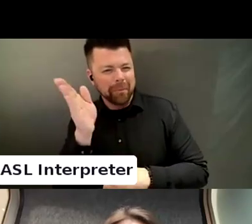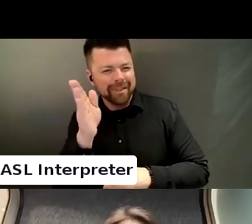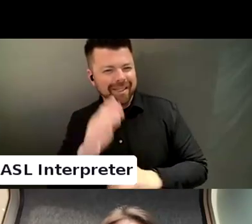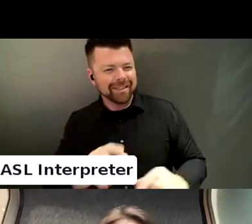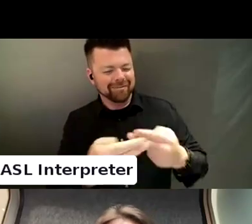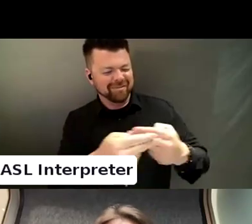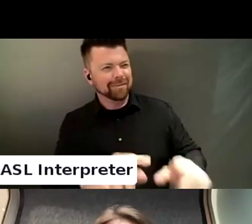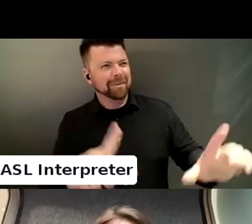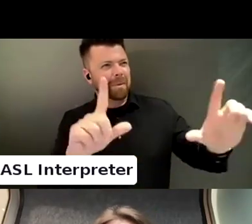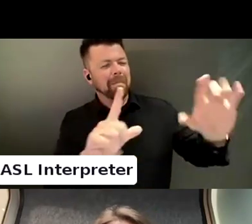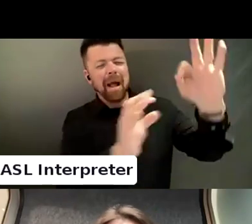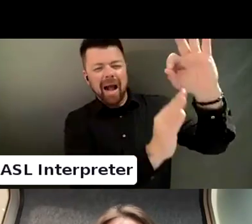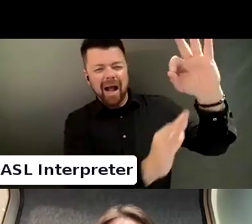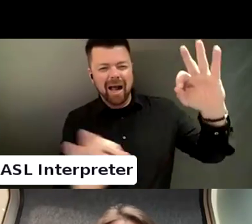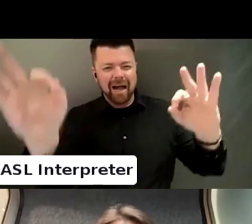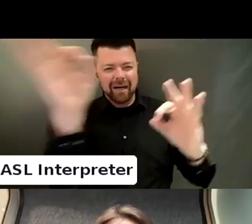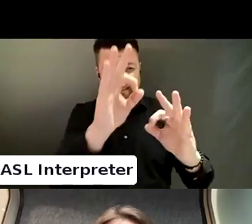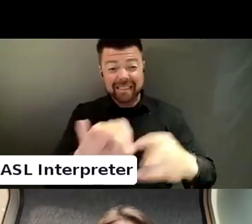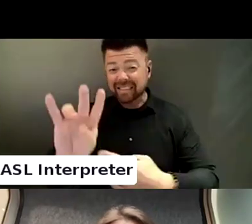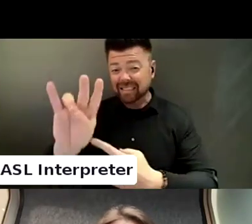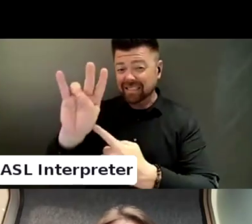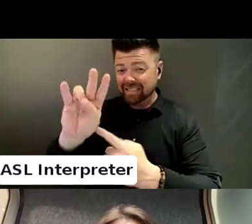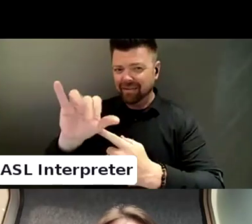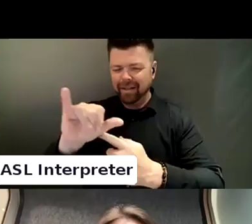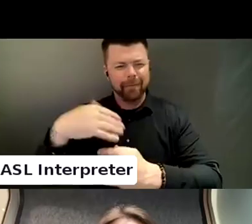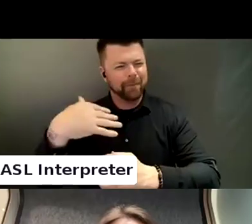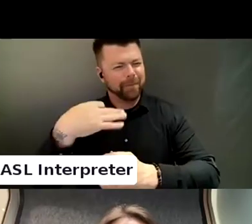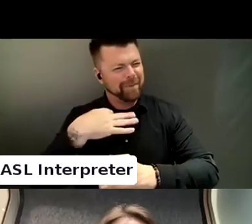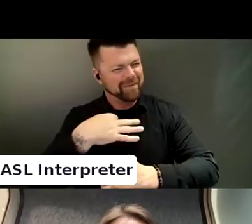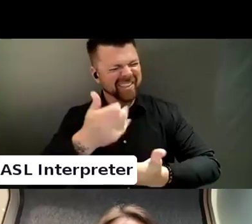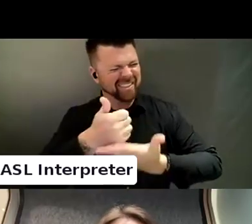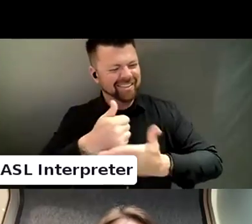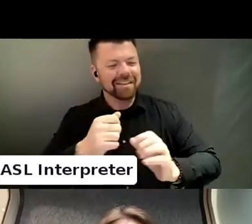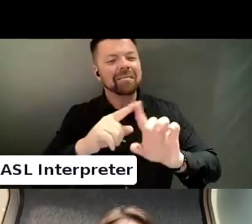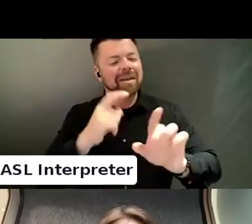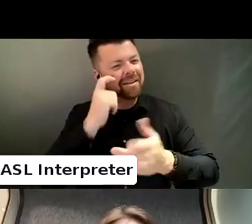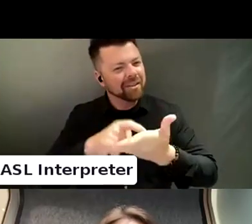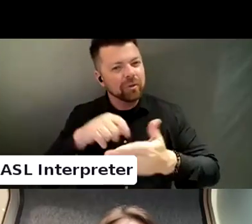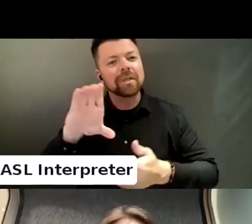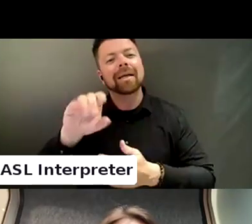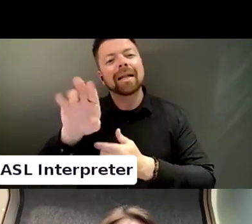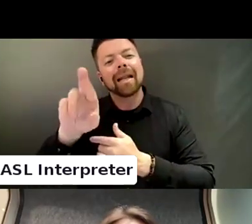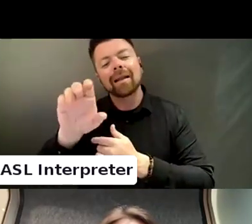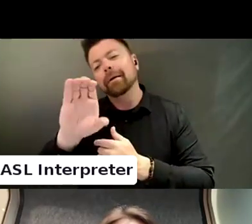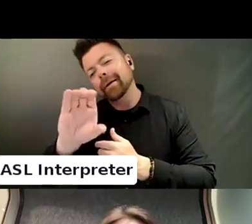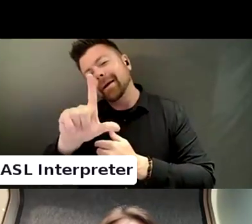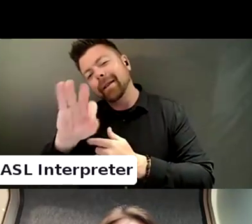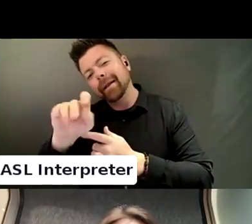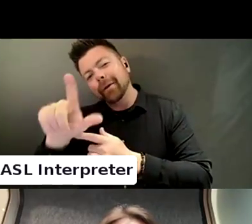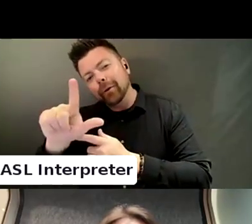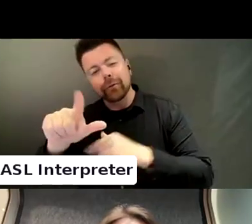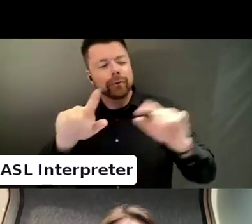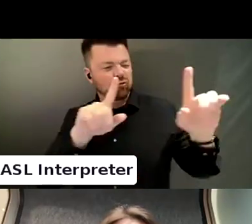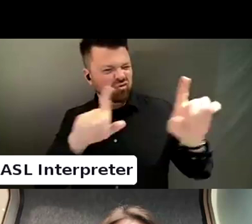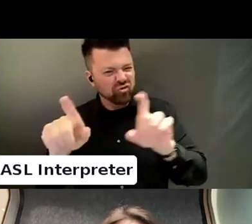That slide presentation was very, very helpful. I notice that you have some clinical trials going on, and I assume these are in small